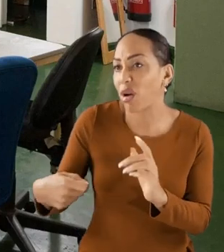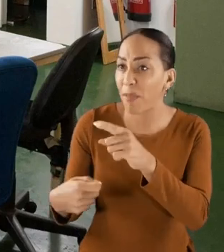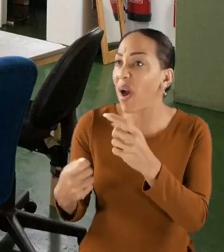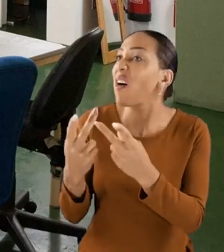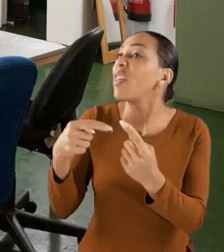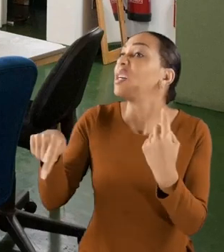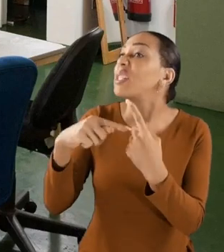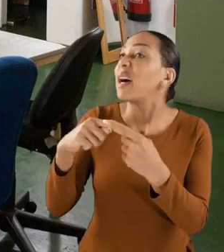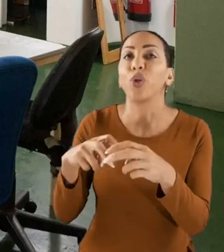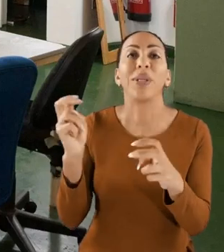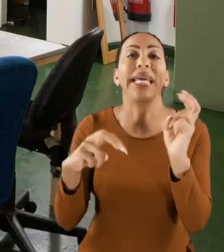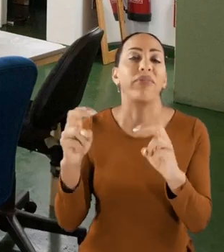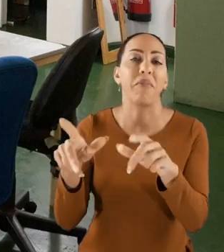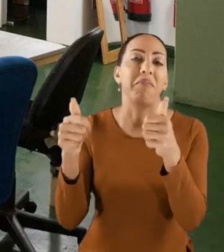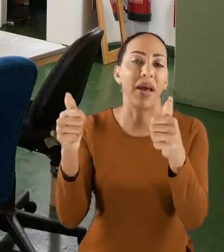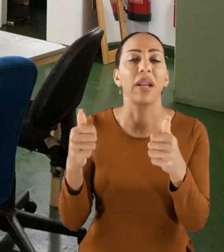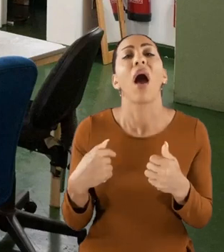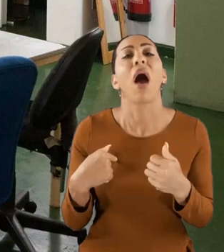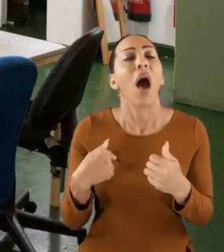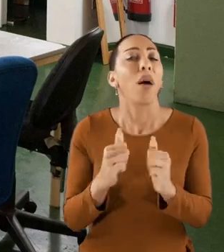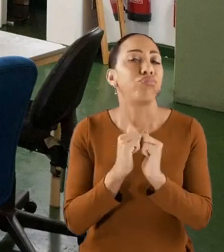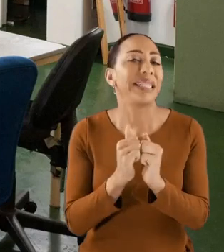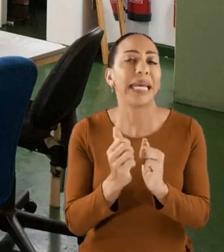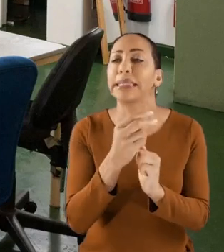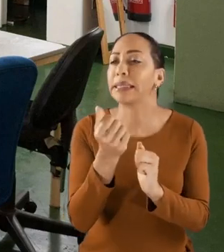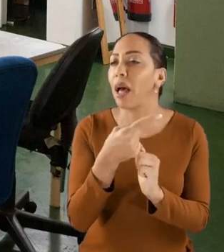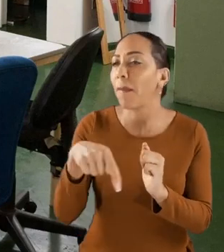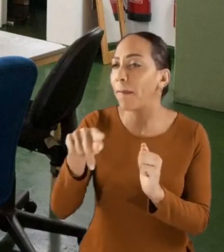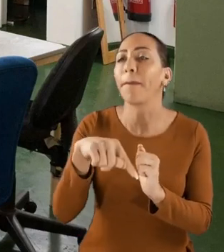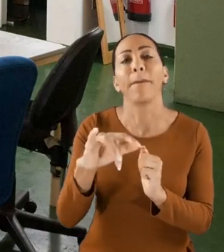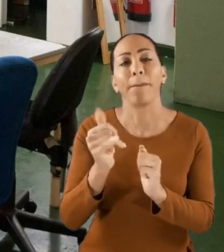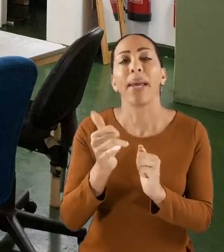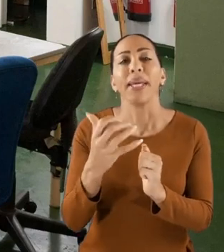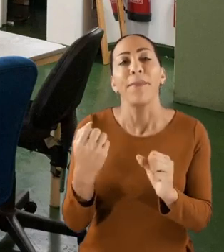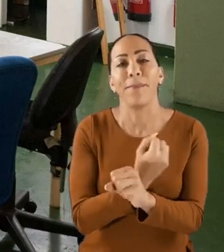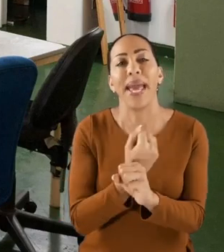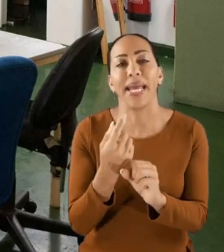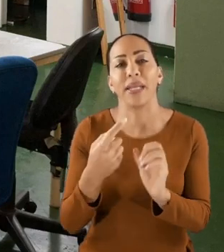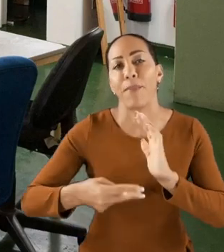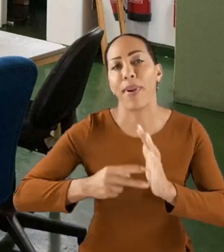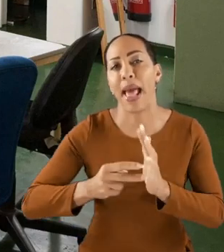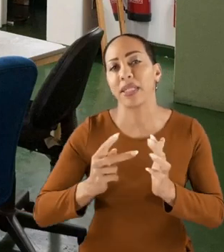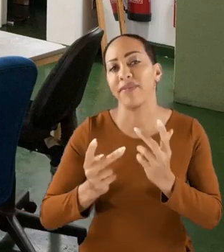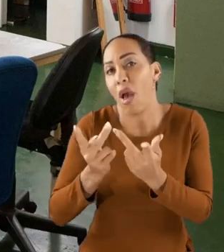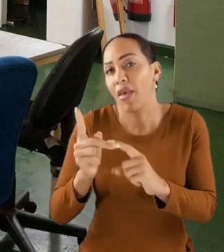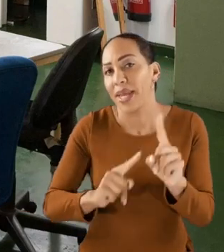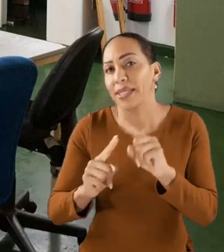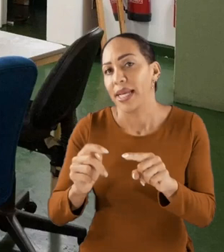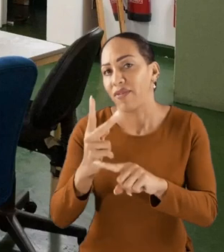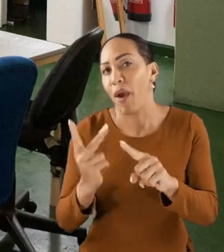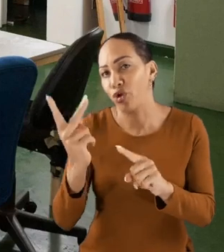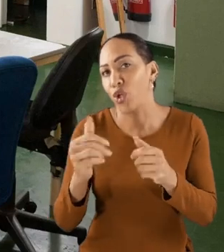bit longer, but if others need to leave, that also works fine. I think we were going to go until 2:30, and I appreciate that others may have already made plans for other meetings.